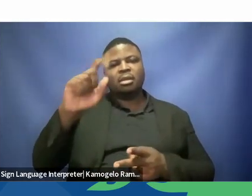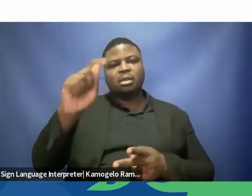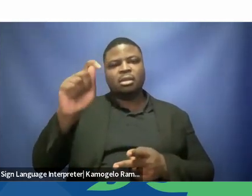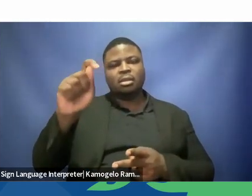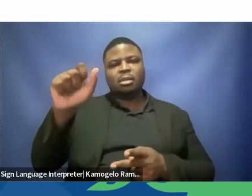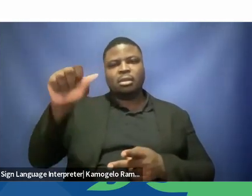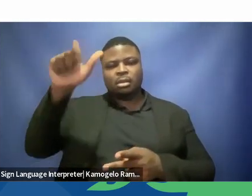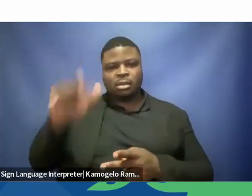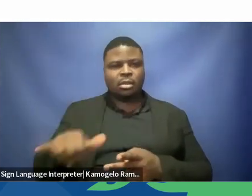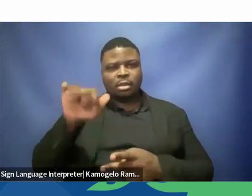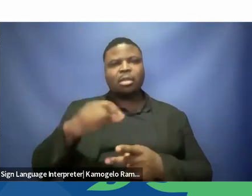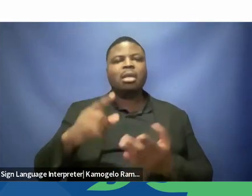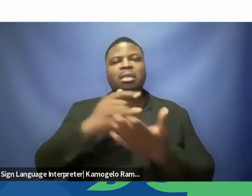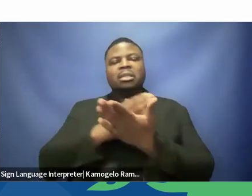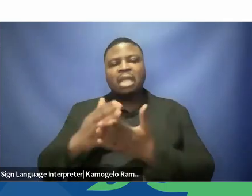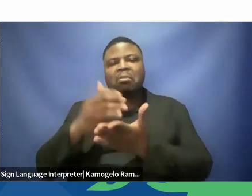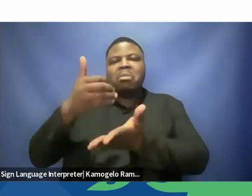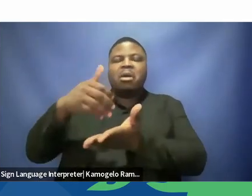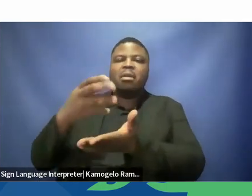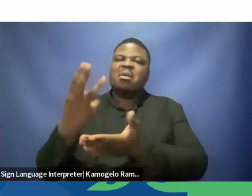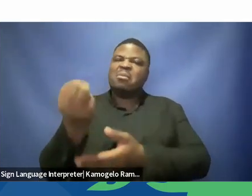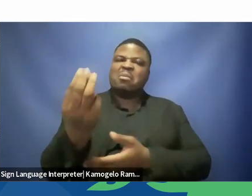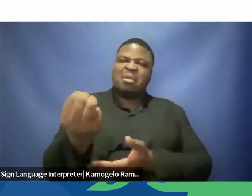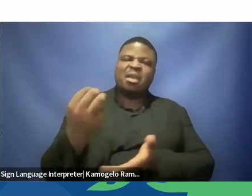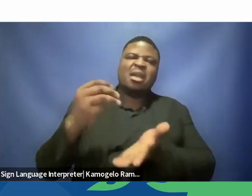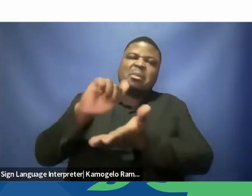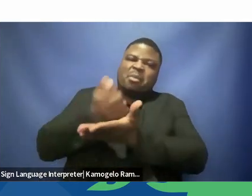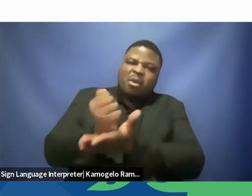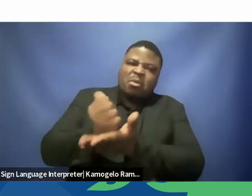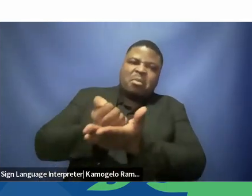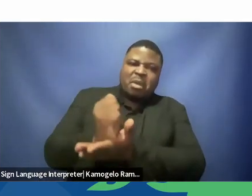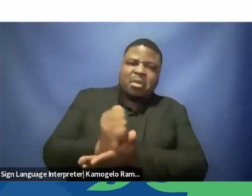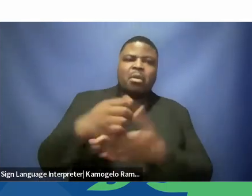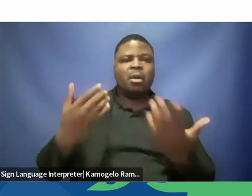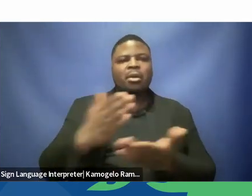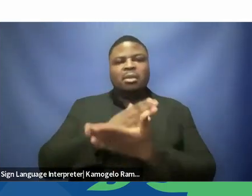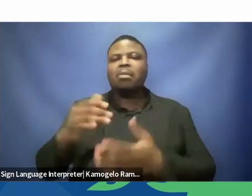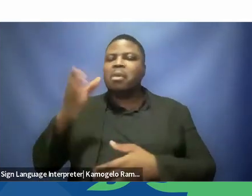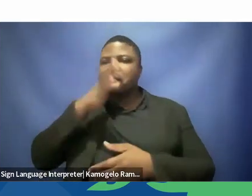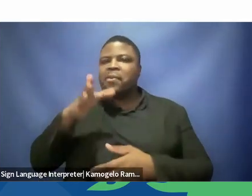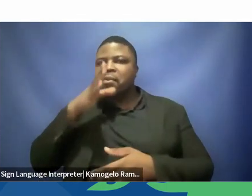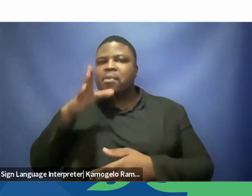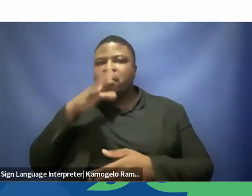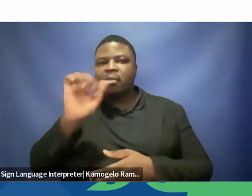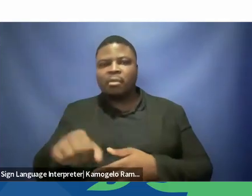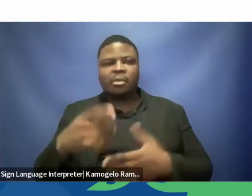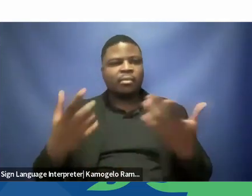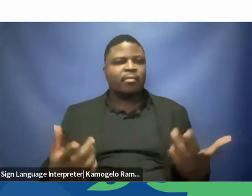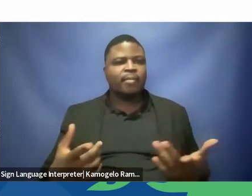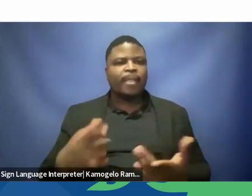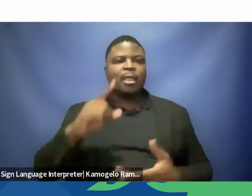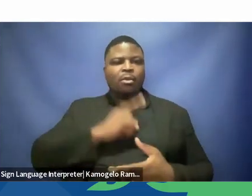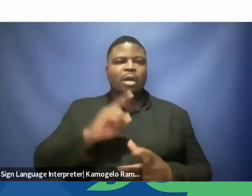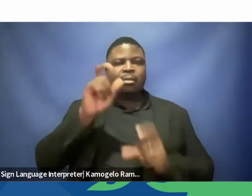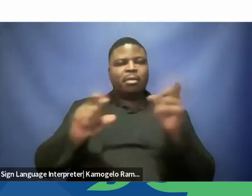alcohol. And these effects, for example, sativa would create a bit of a euphoric feeling, will enhance